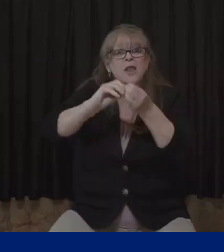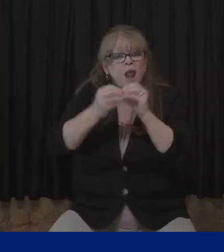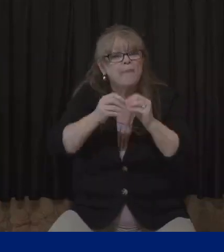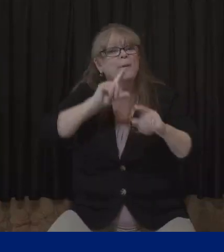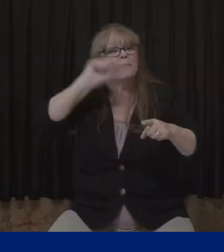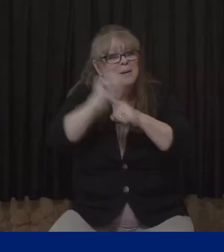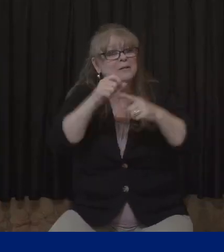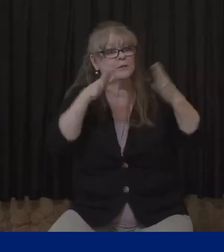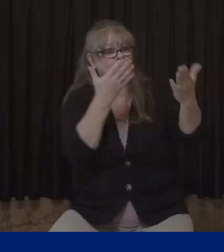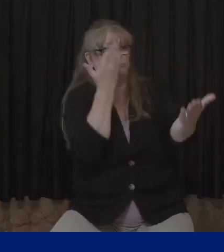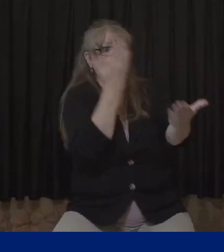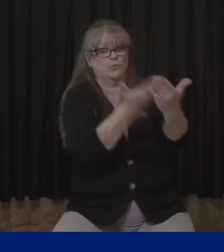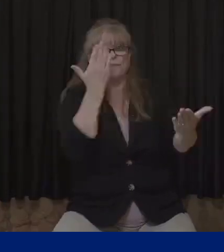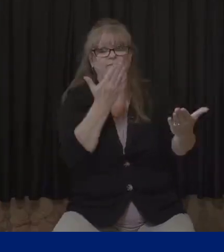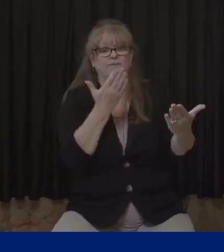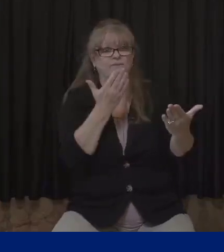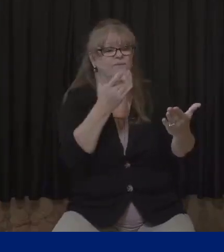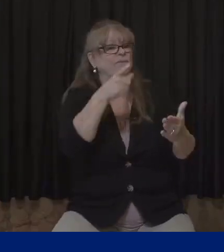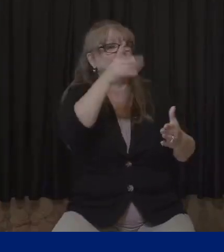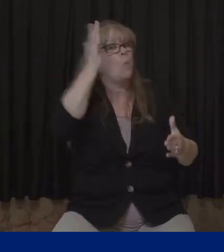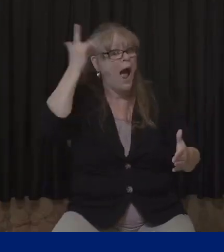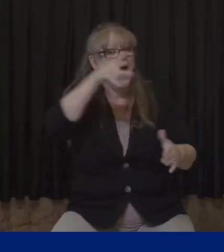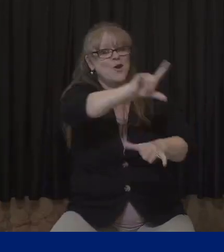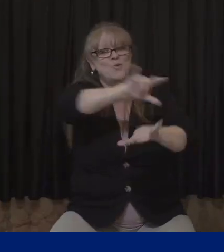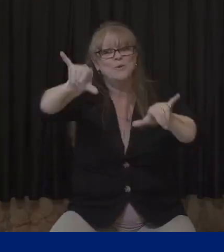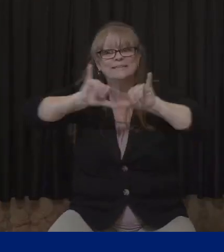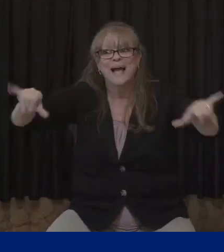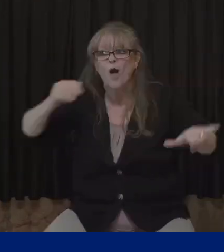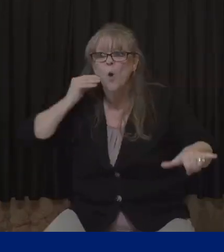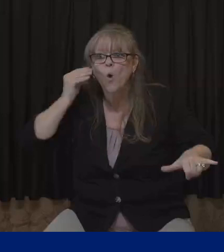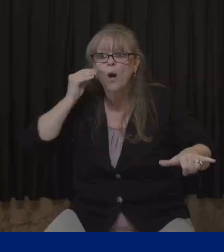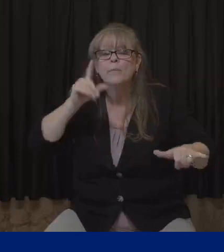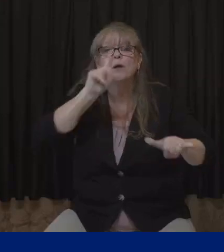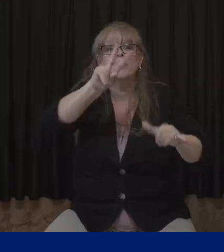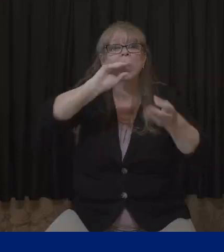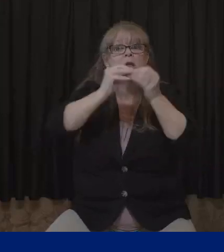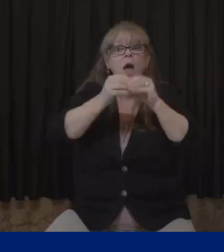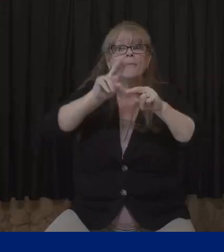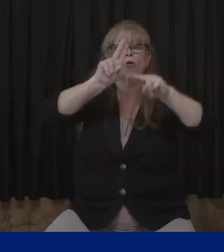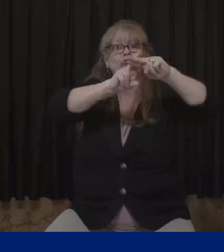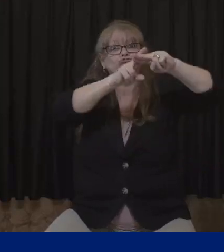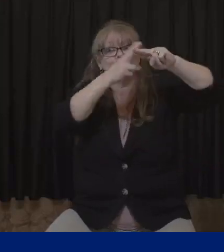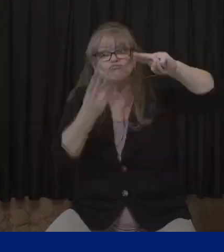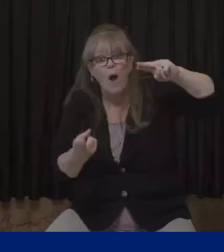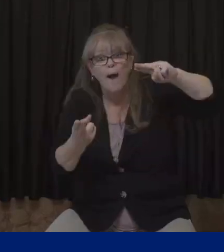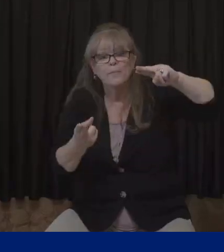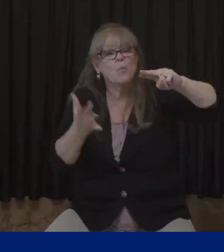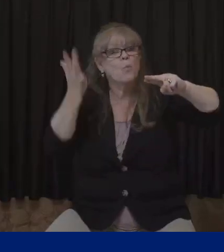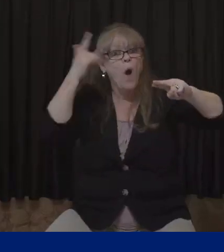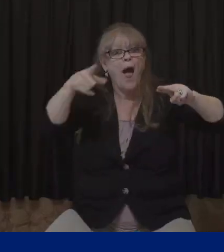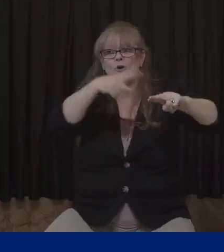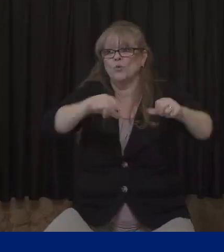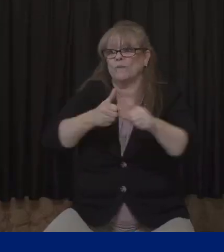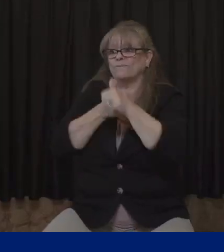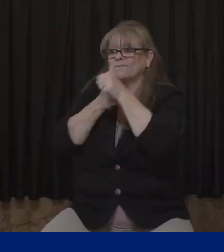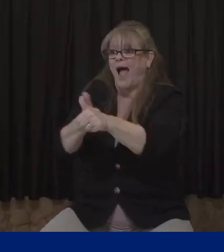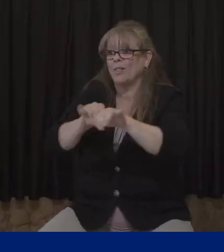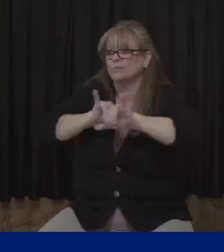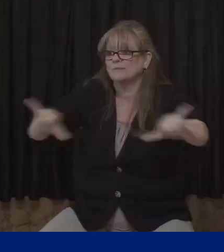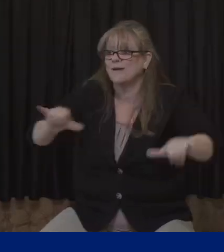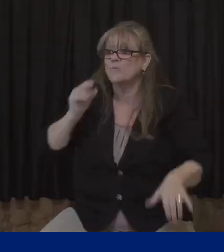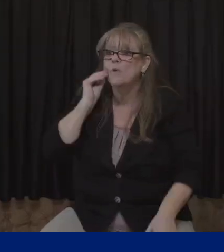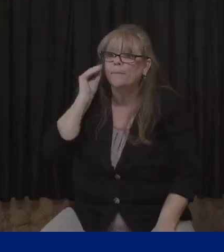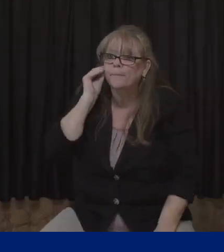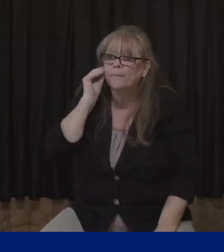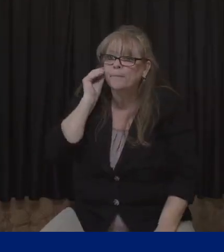We would not have an R-naught value close to 1 if it wasn't for your commitment to making this work. We would not have been able to slow the growth rate and build hospital